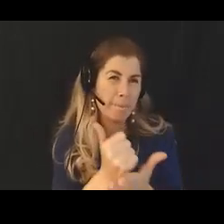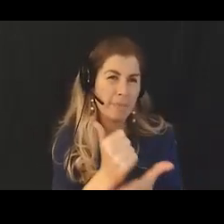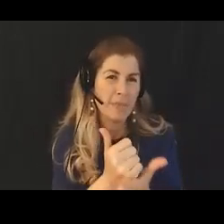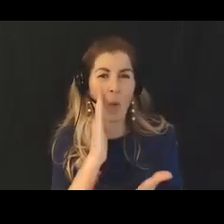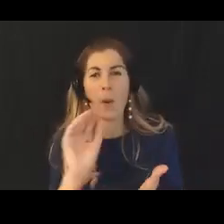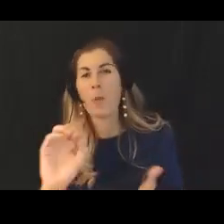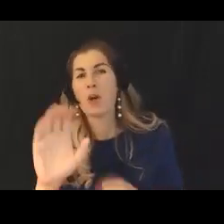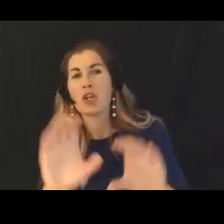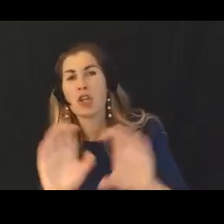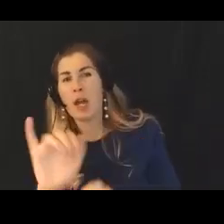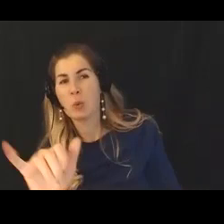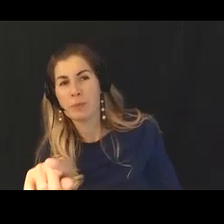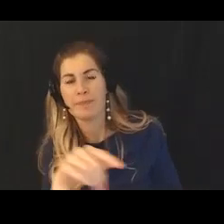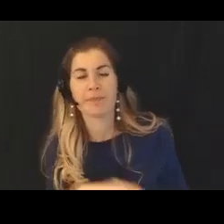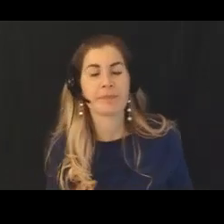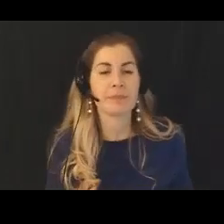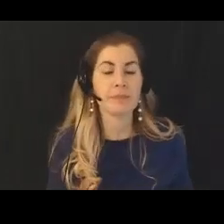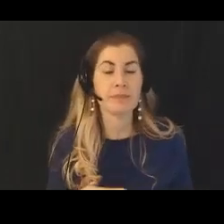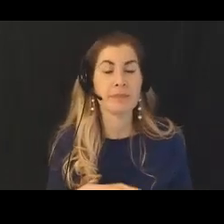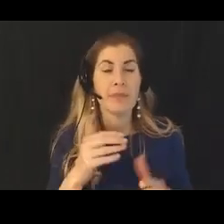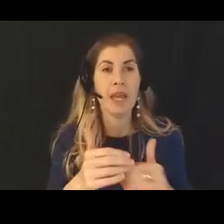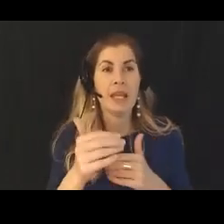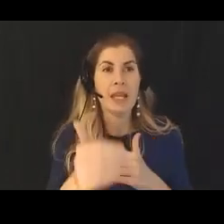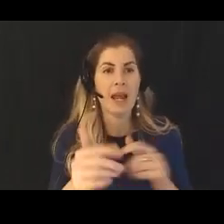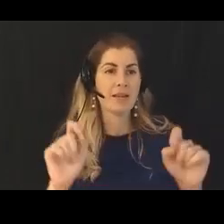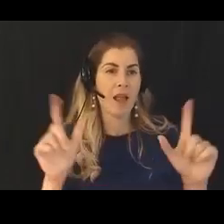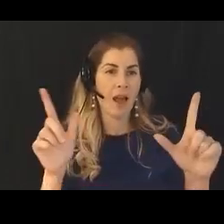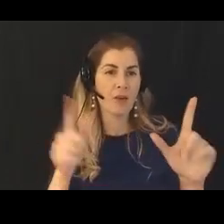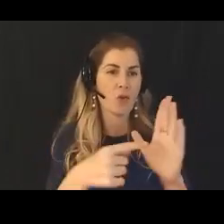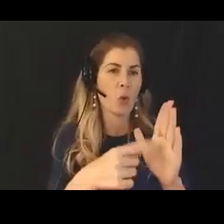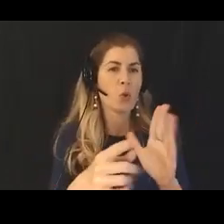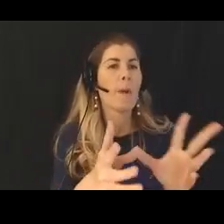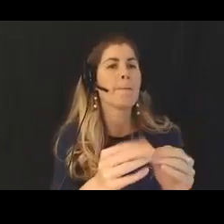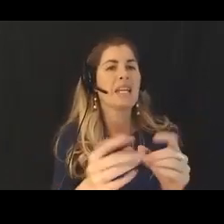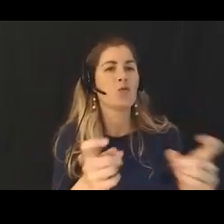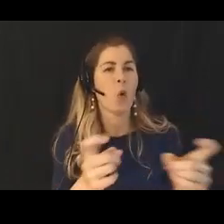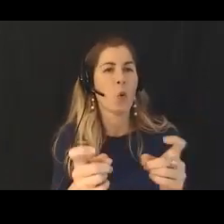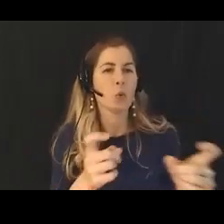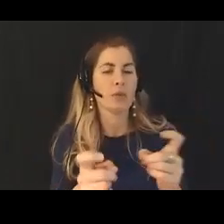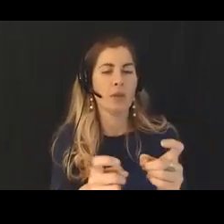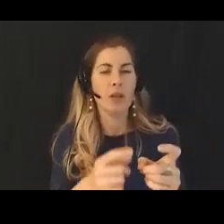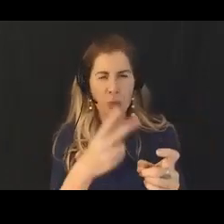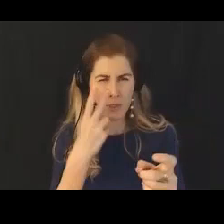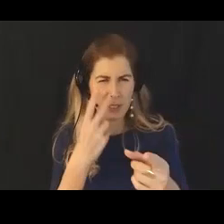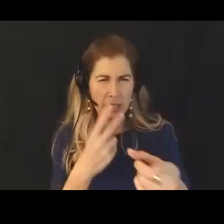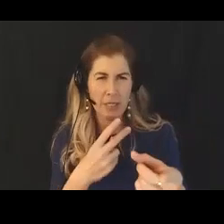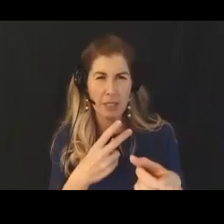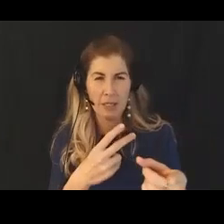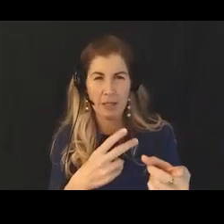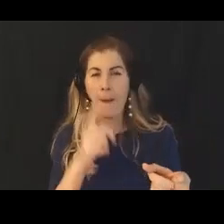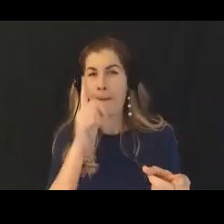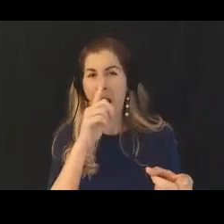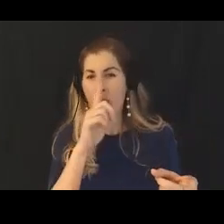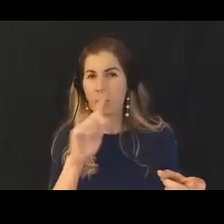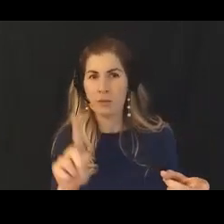there. Now on the next slide, I want to show you the meeting controls. So if you point and hover your cursor at the bottom of your screen, they'll